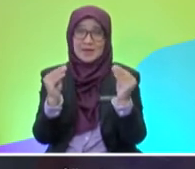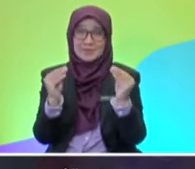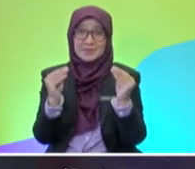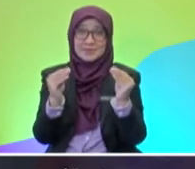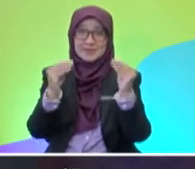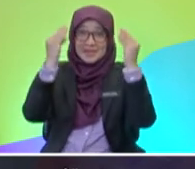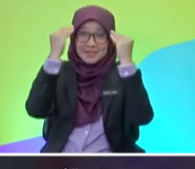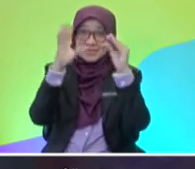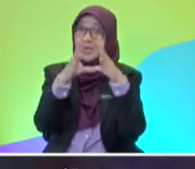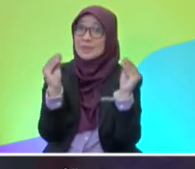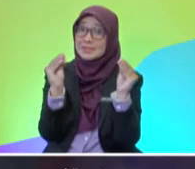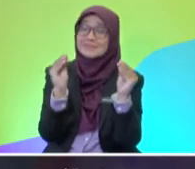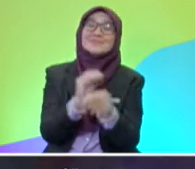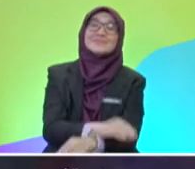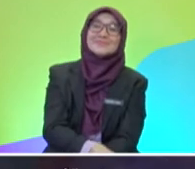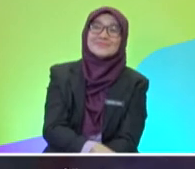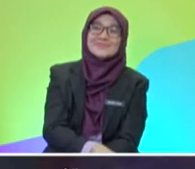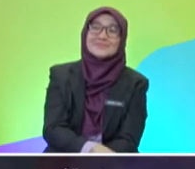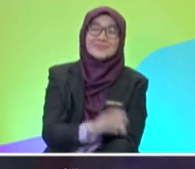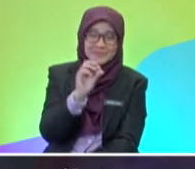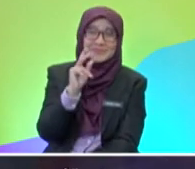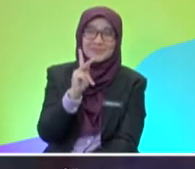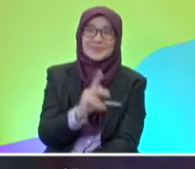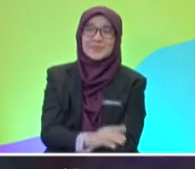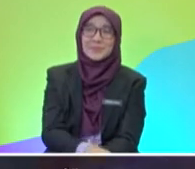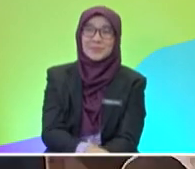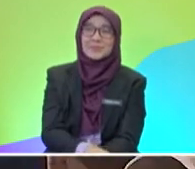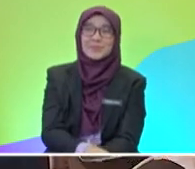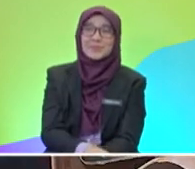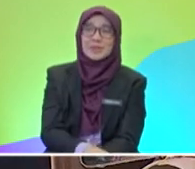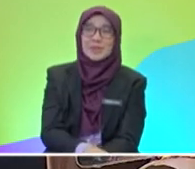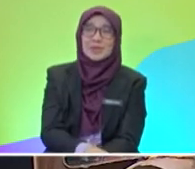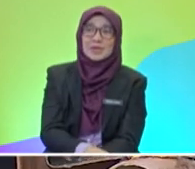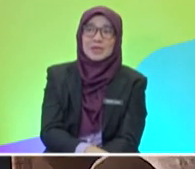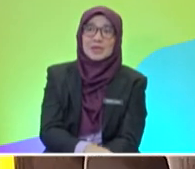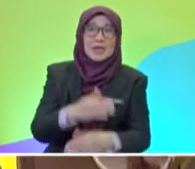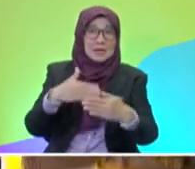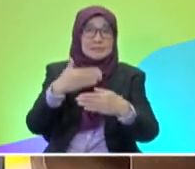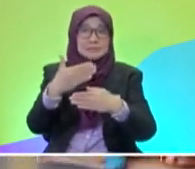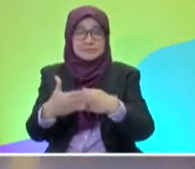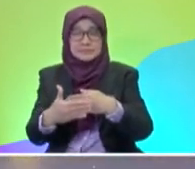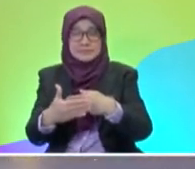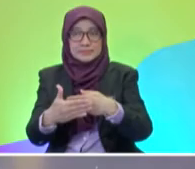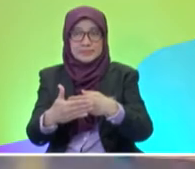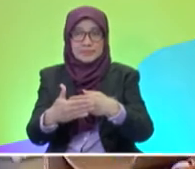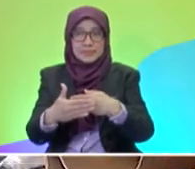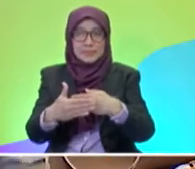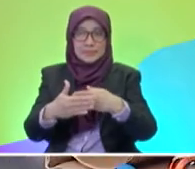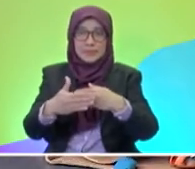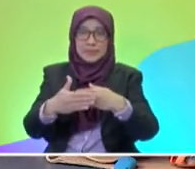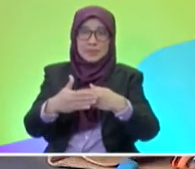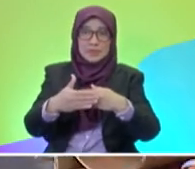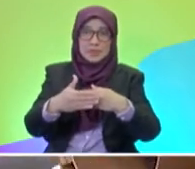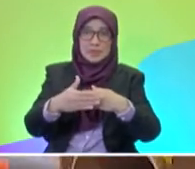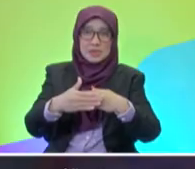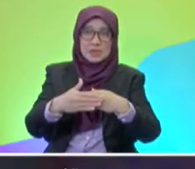finished. Yes. Oh, wonderful, yes. Okay. Next, you have to